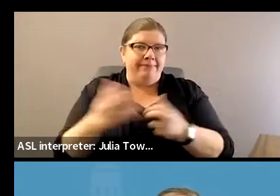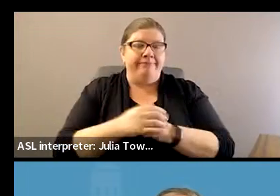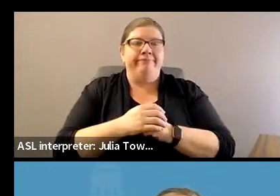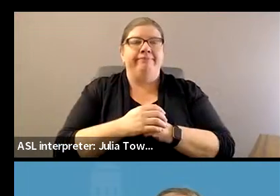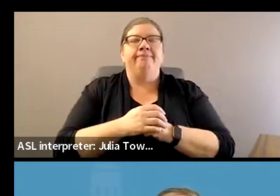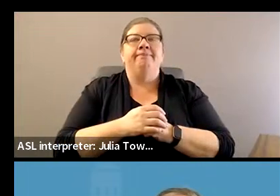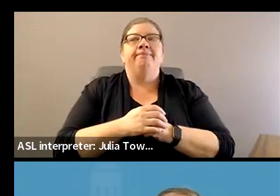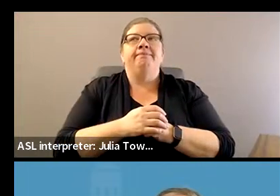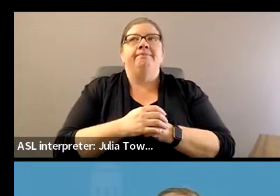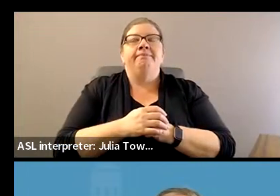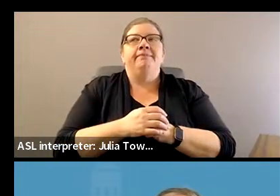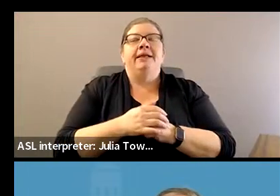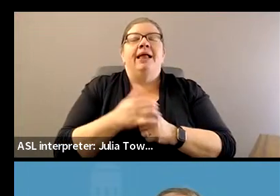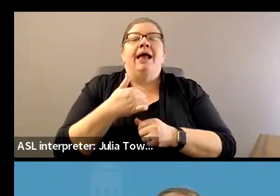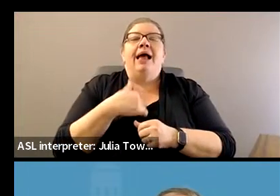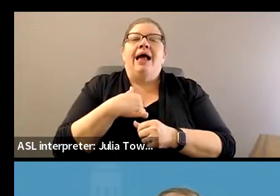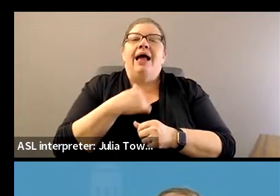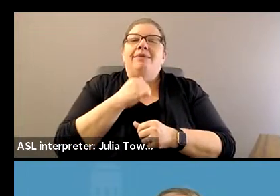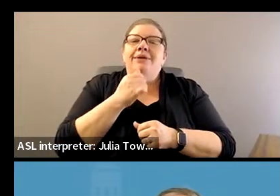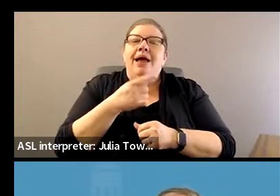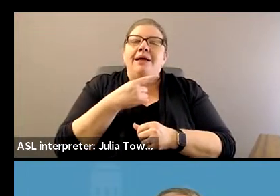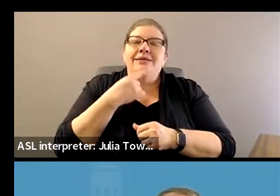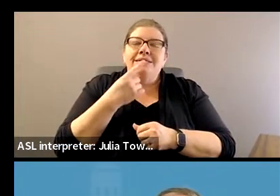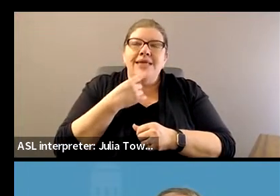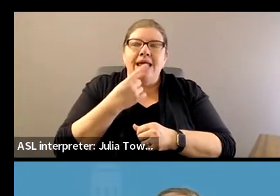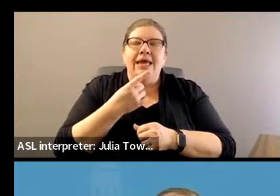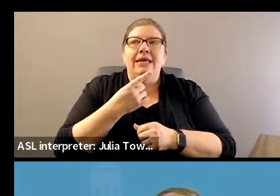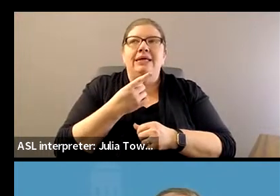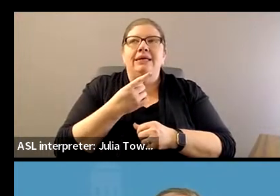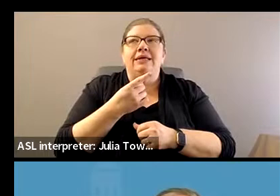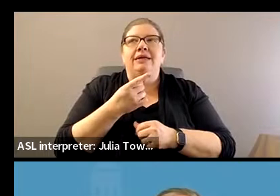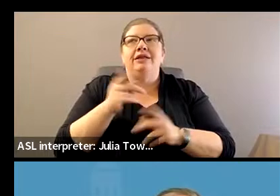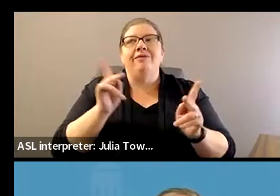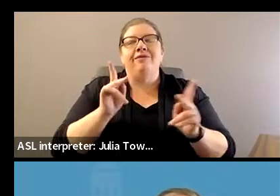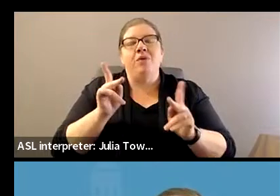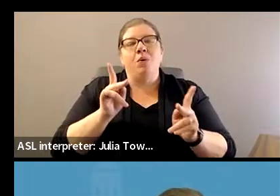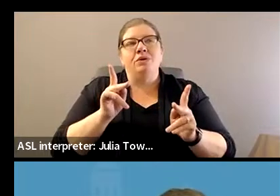I'm not saying folks need to be less,